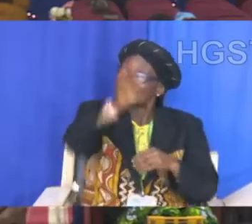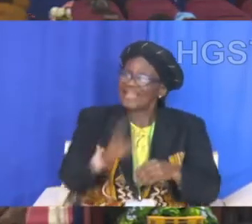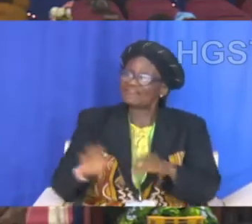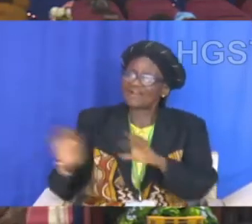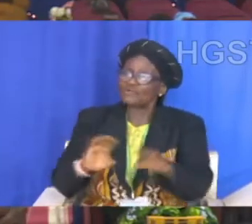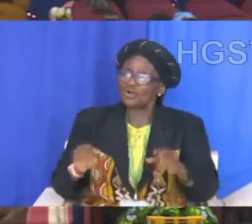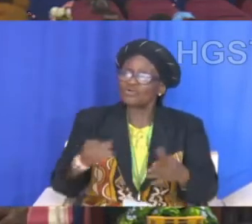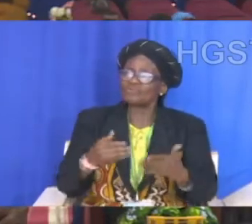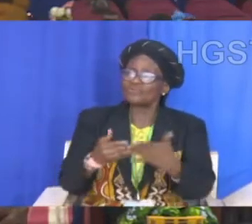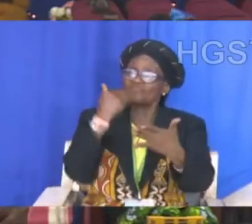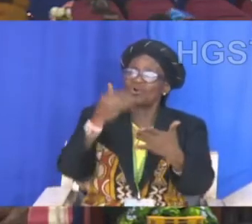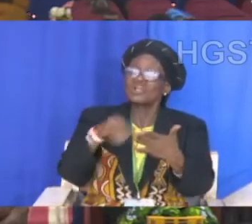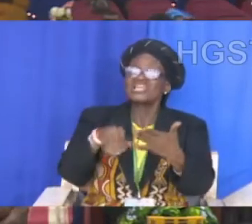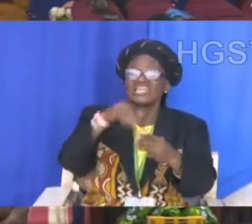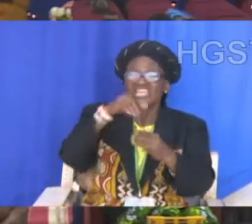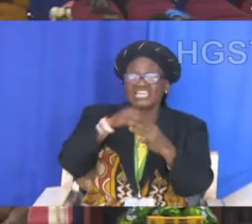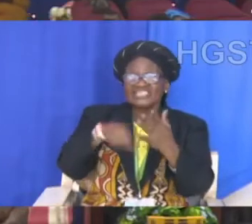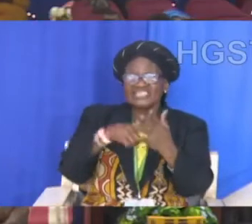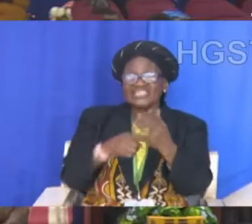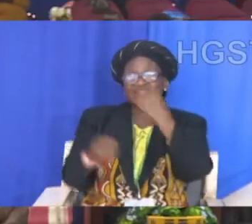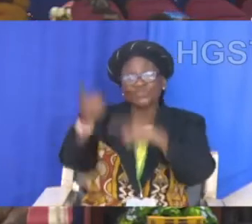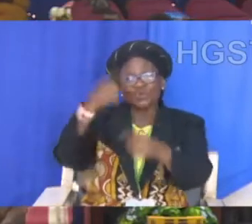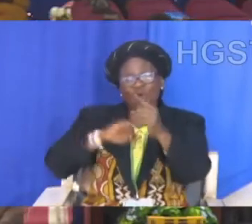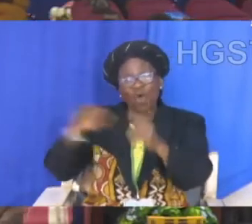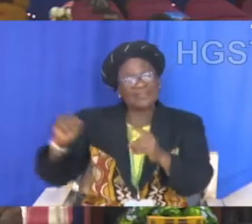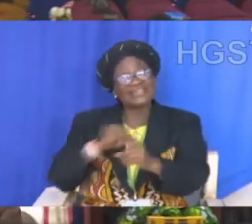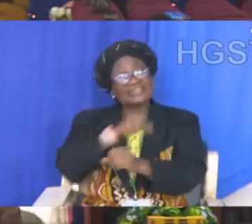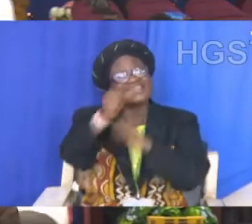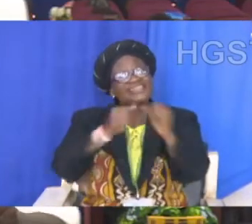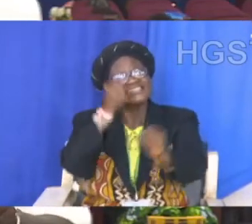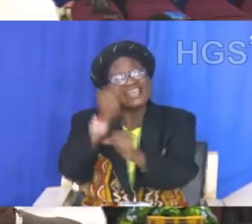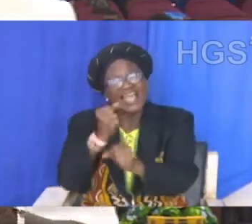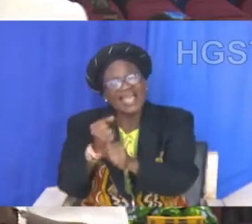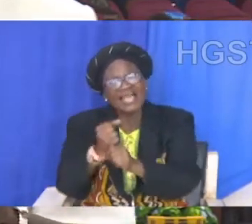In this coming year, praise him.